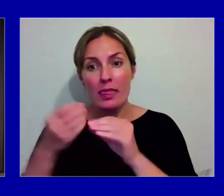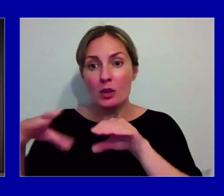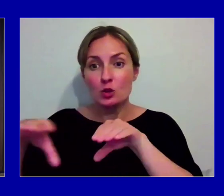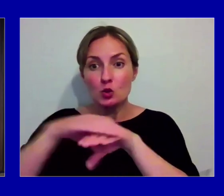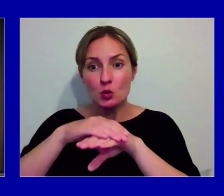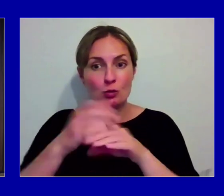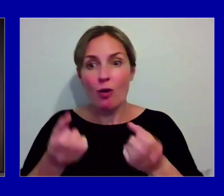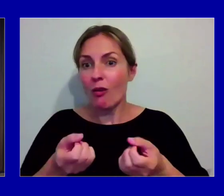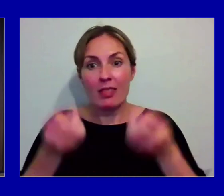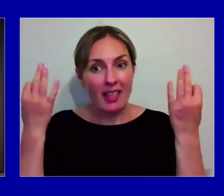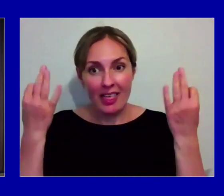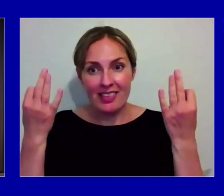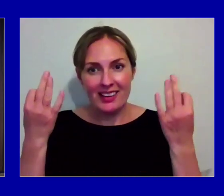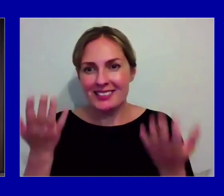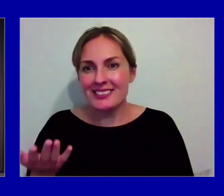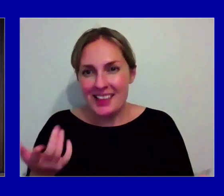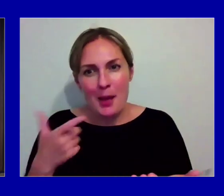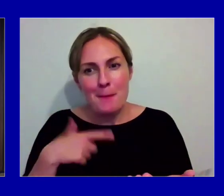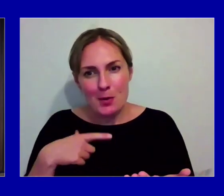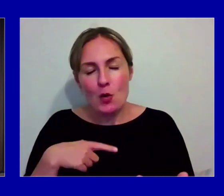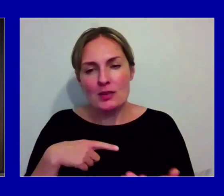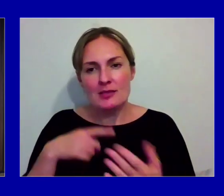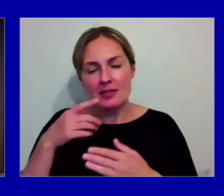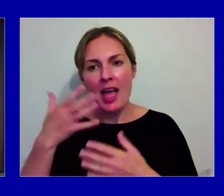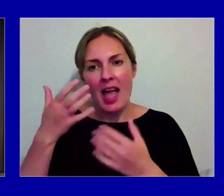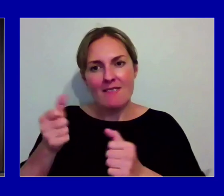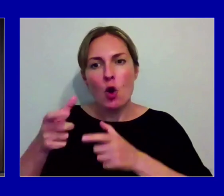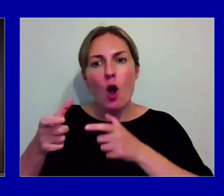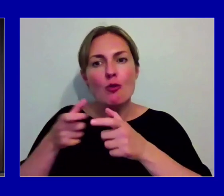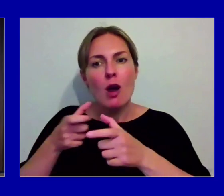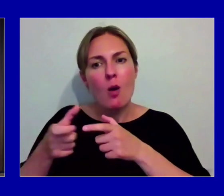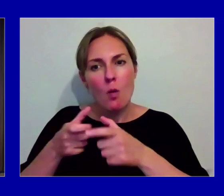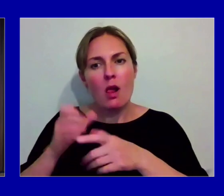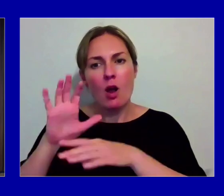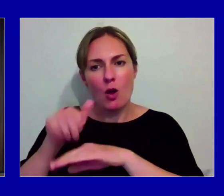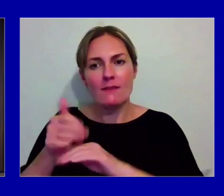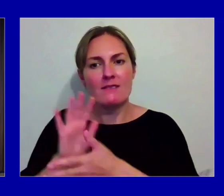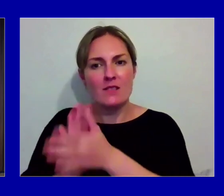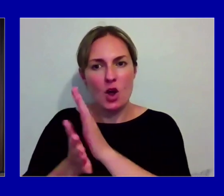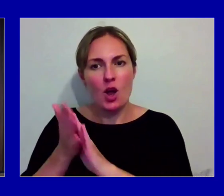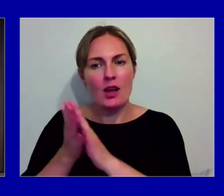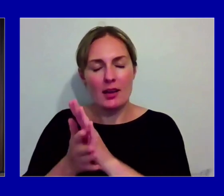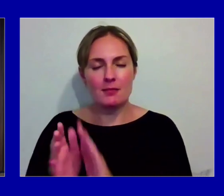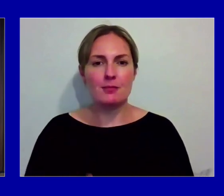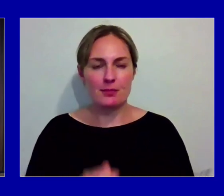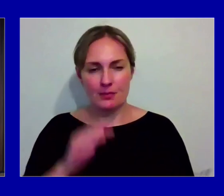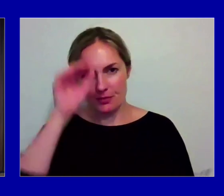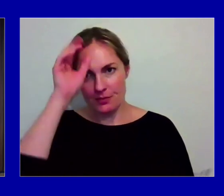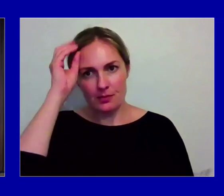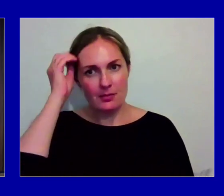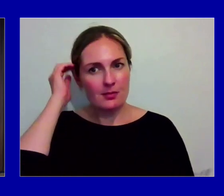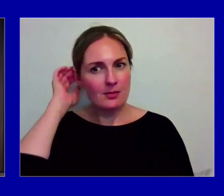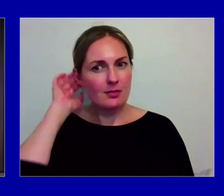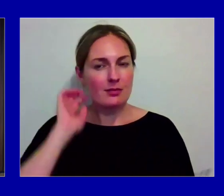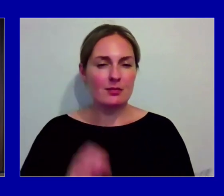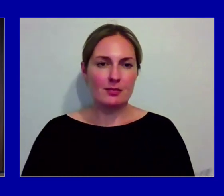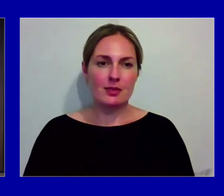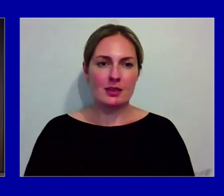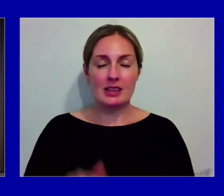could literally walk through it. And, um, that, that, that's a rule for this country. Um, southern, southeastern Australia,